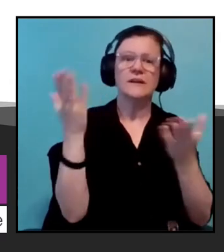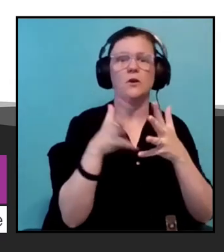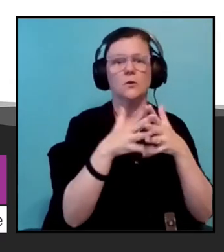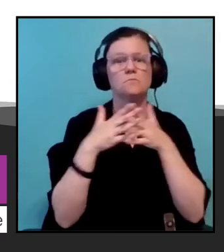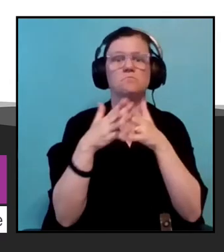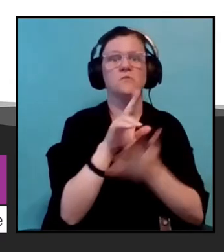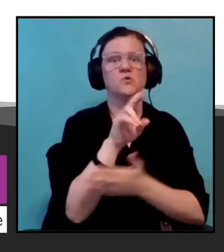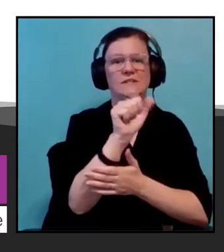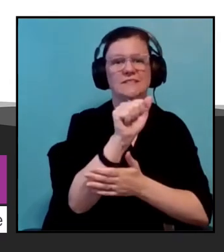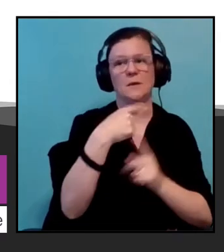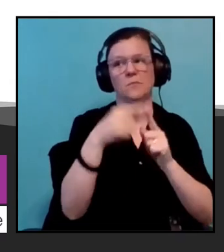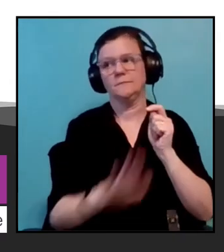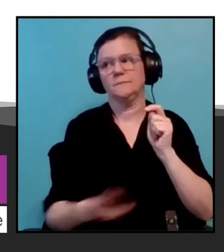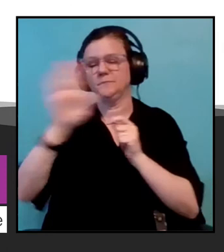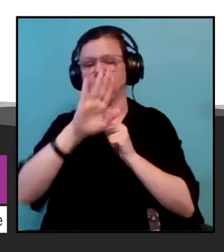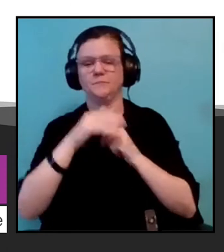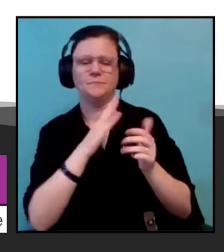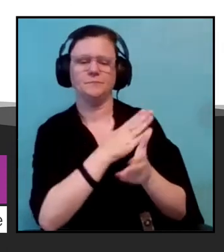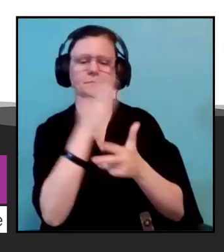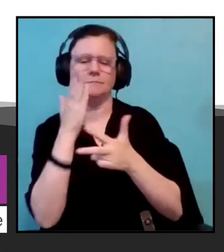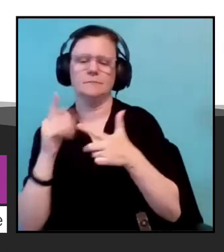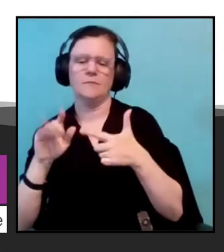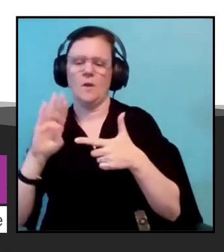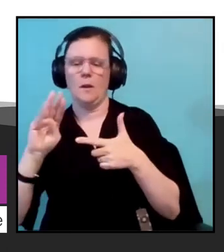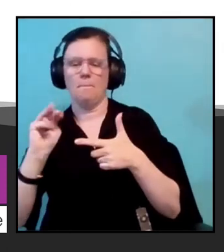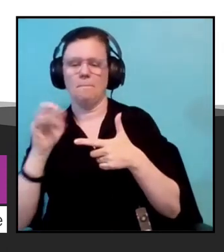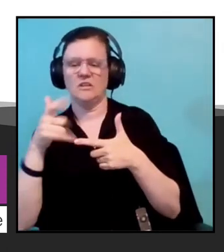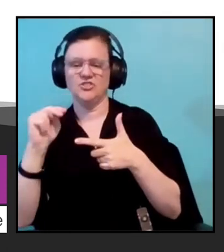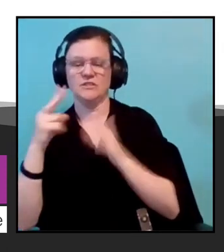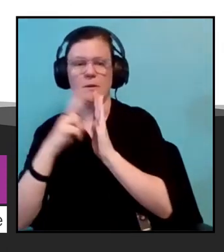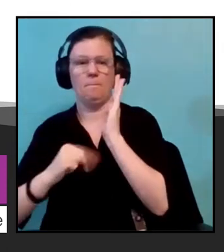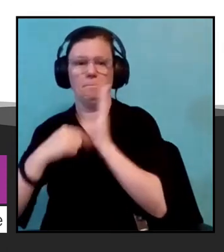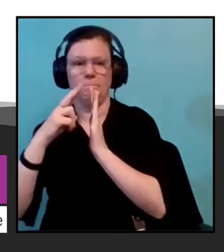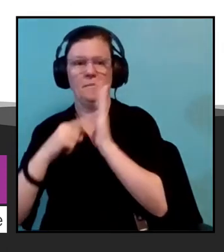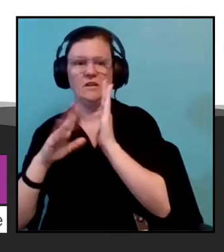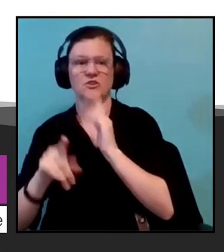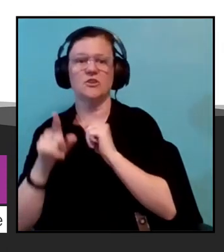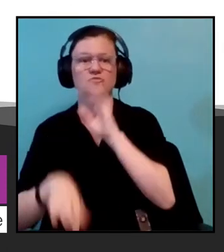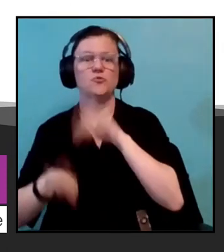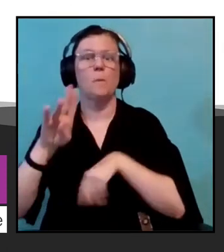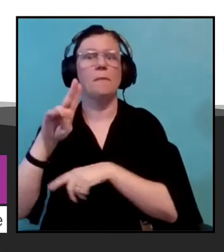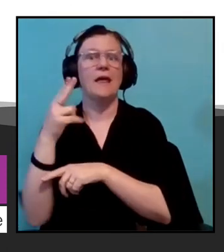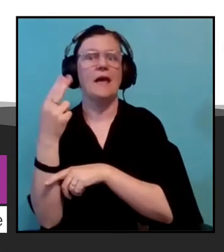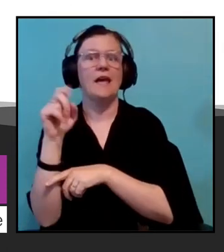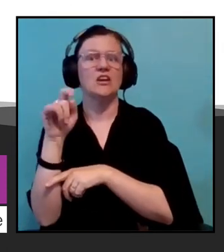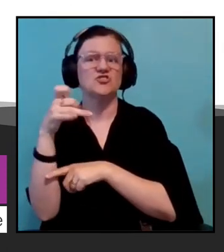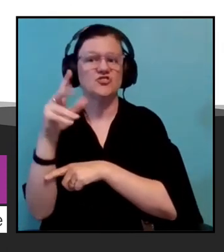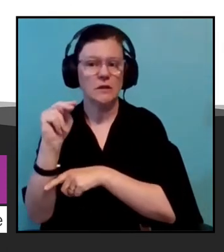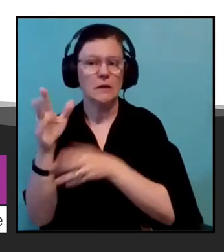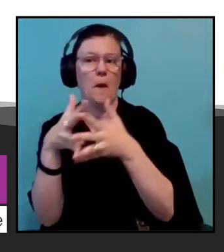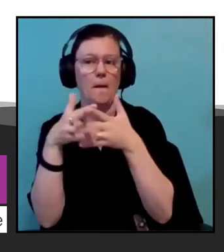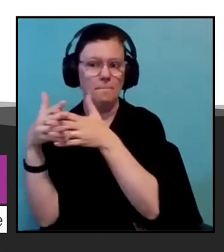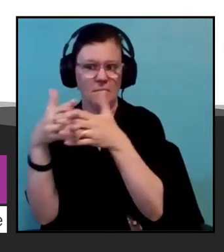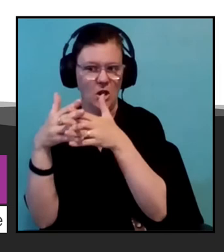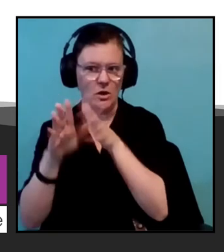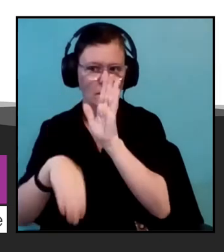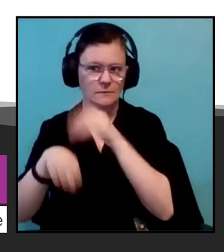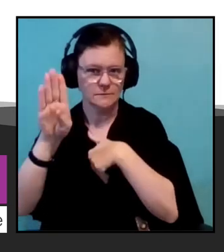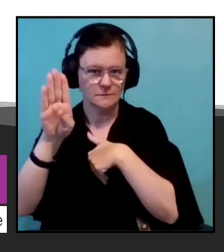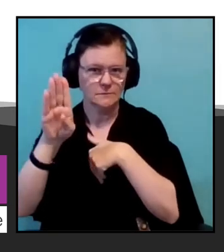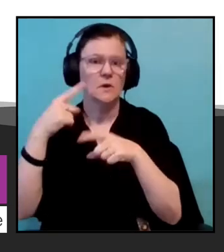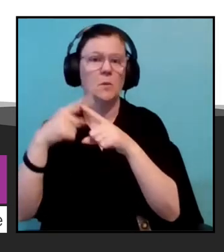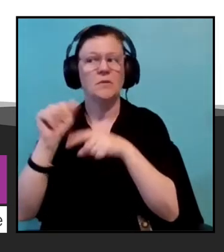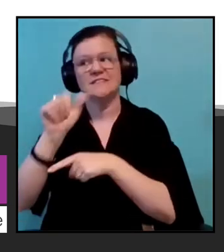beyond. Madjeen is a painter whose practice is rooted in her Haitian American identity, upbringing, and